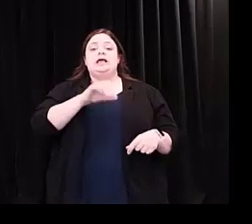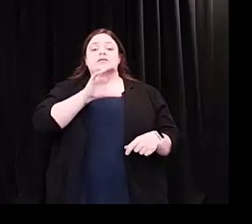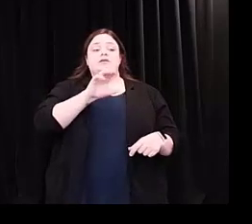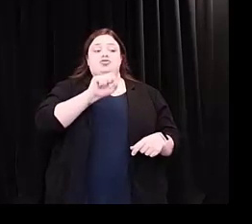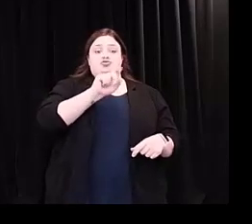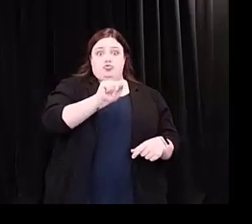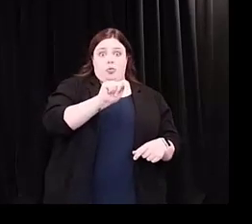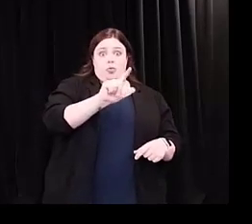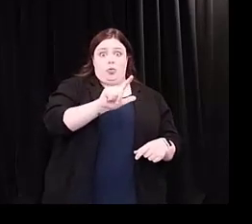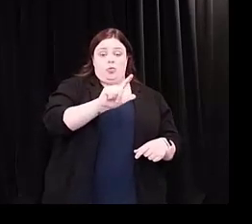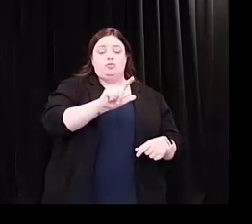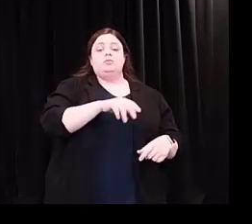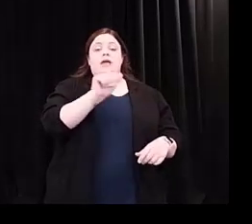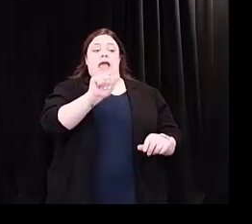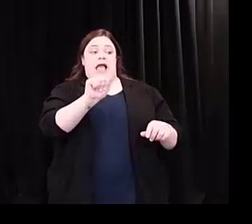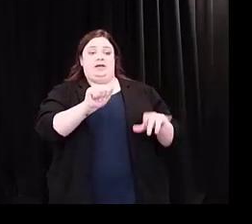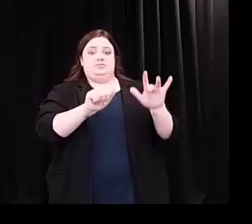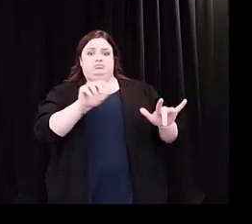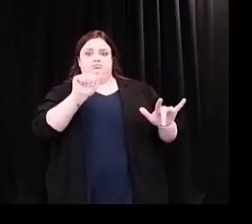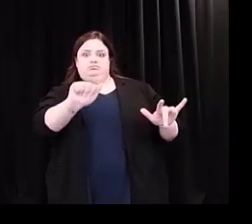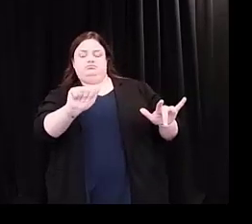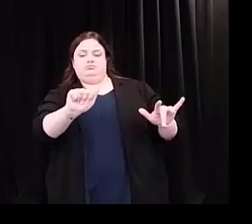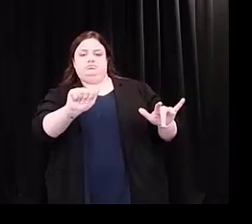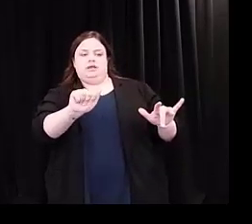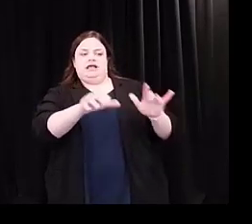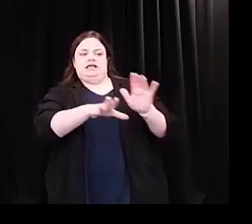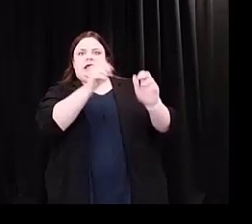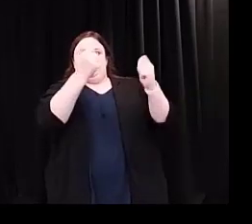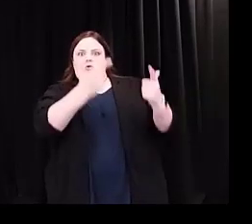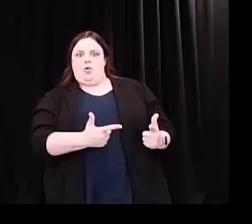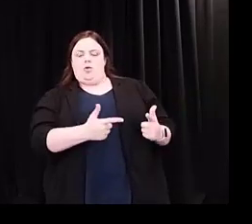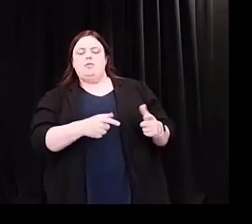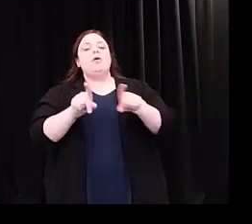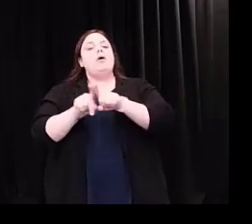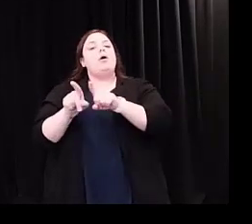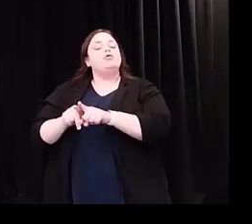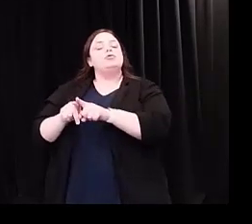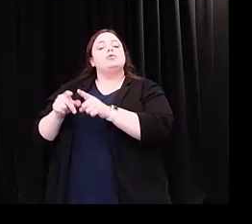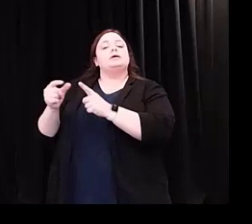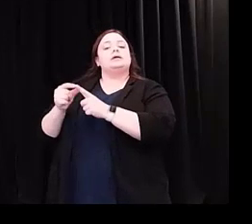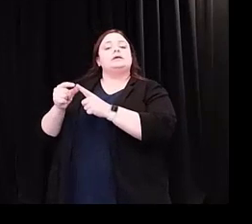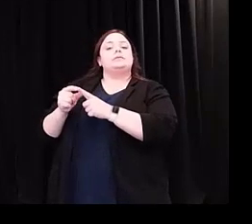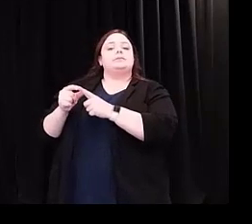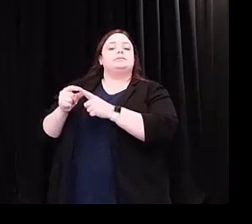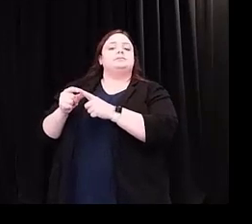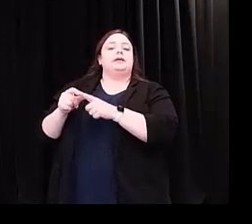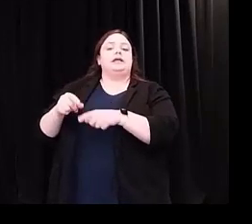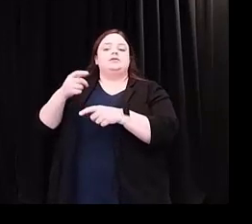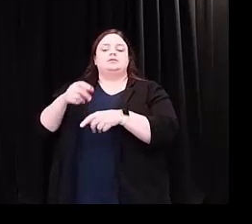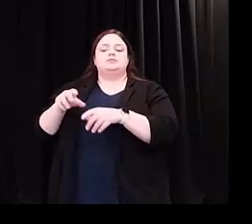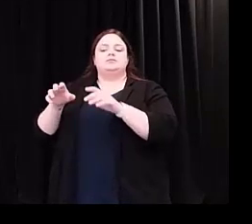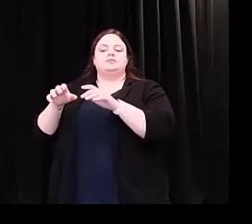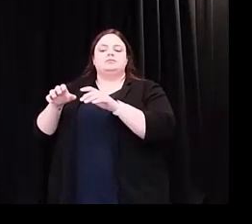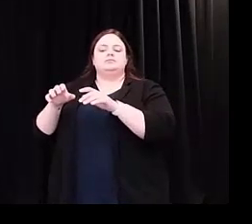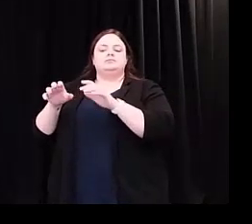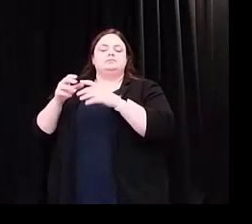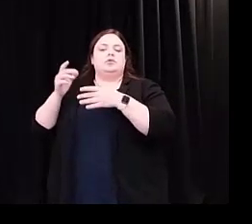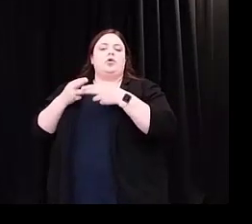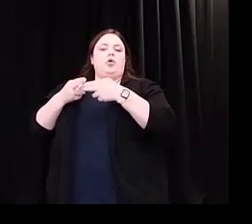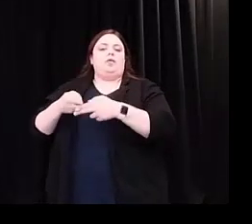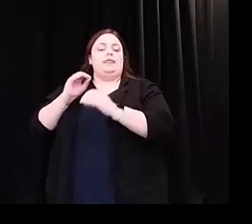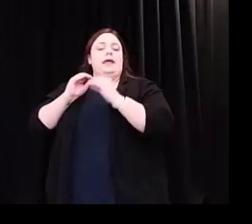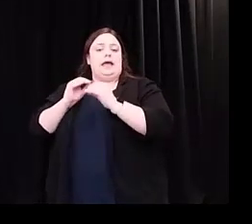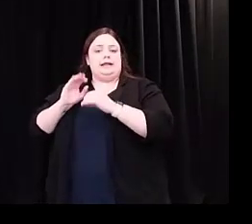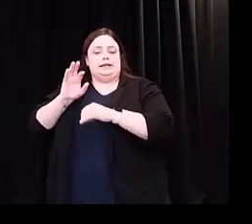A, select all. But there's also a command in Word to select all. It's called the editing tab. It's right adjacent